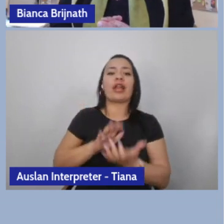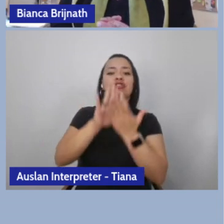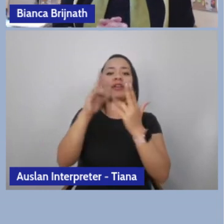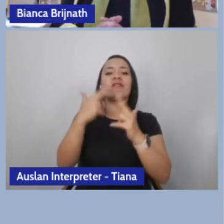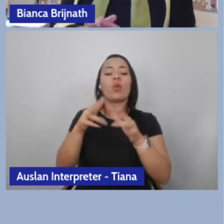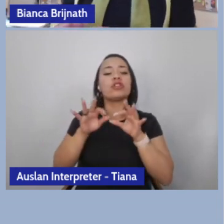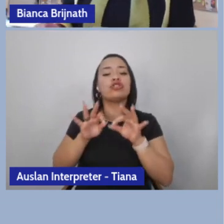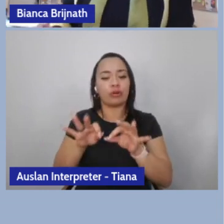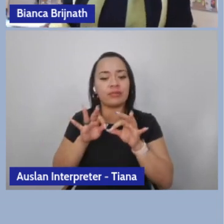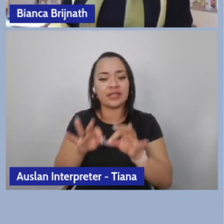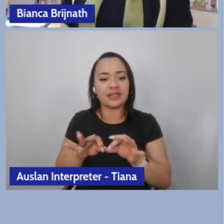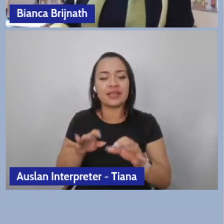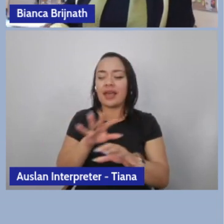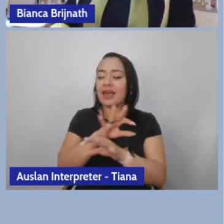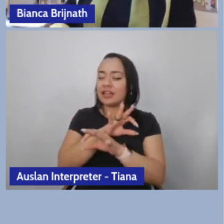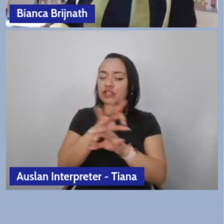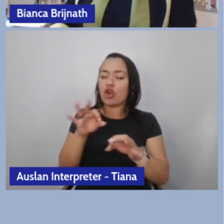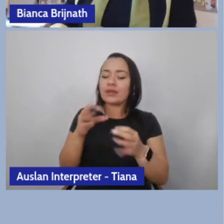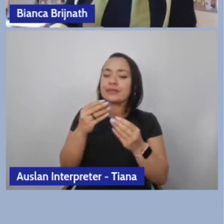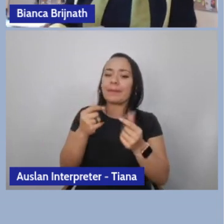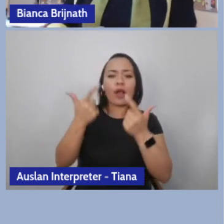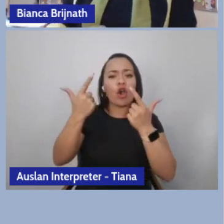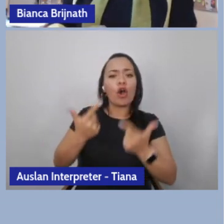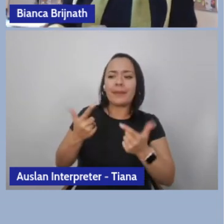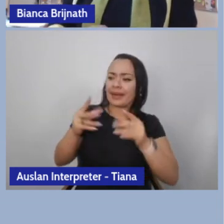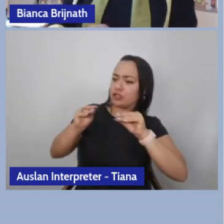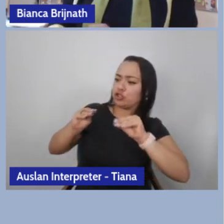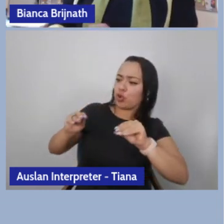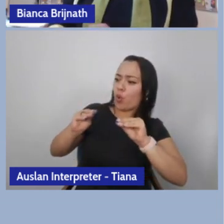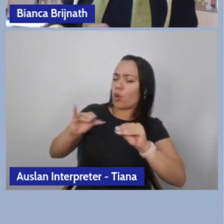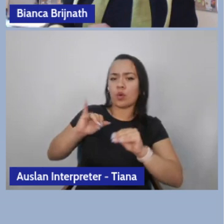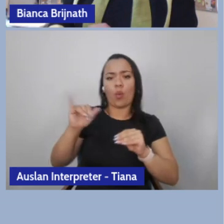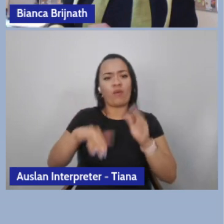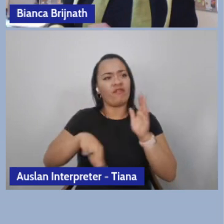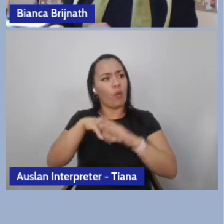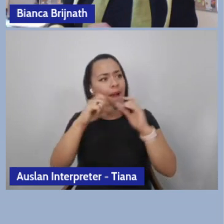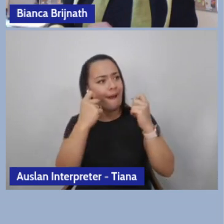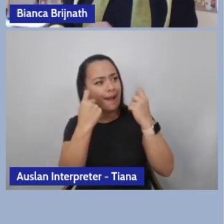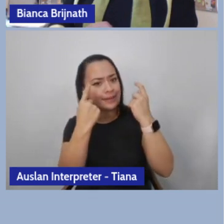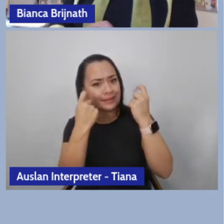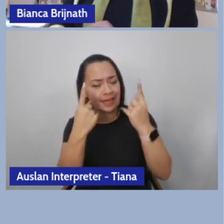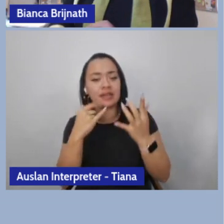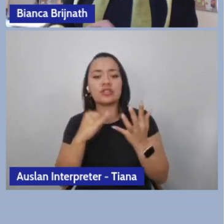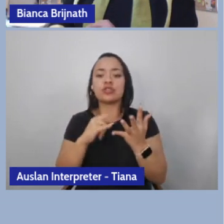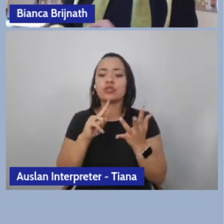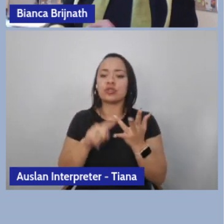taught or understood, and it presents a number of significant